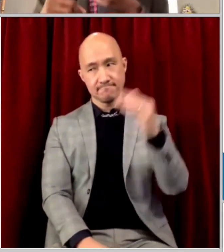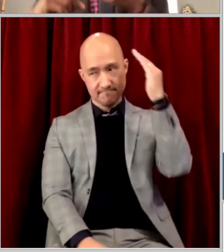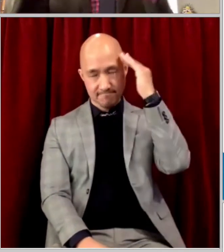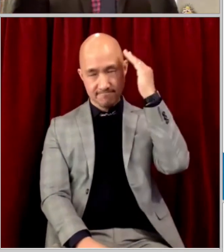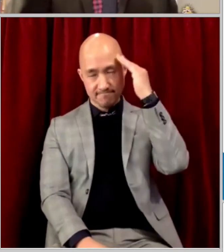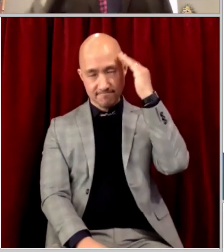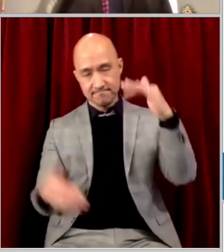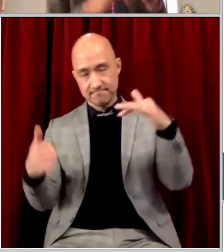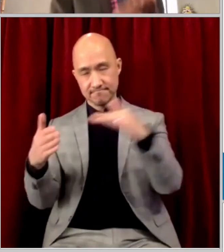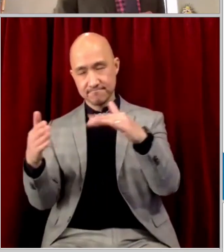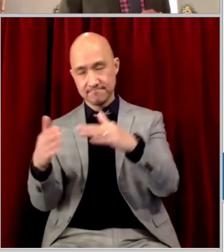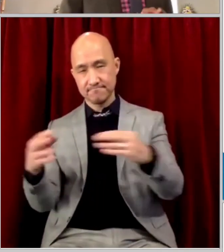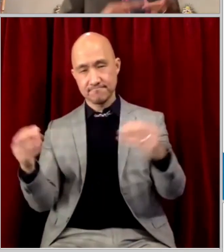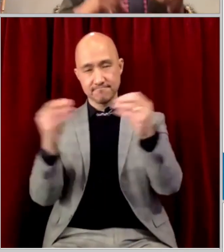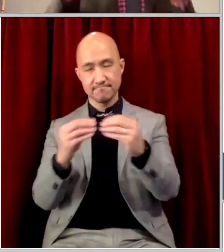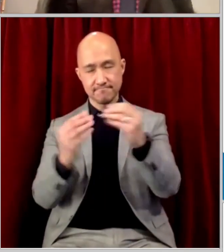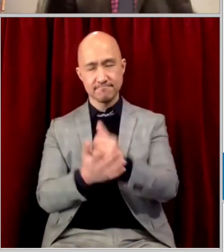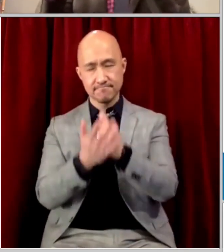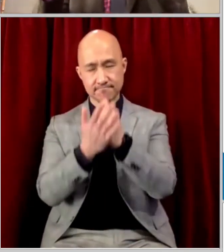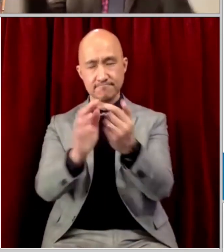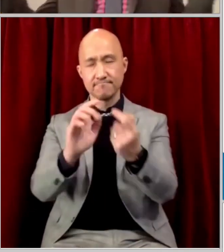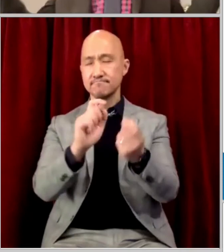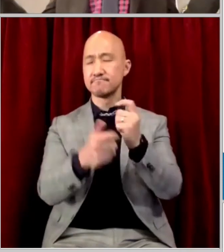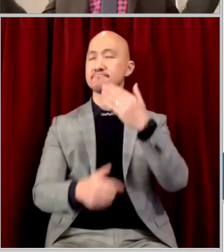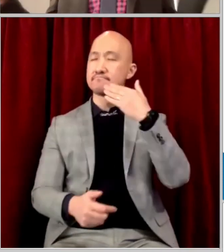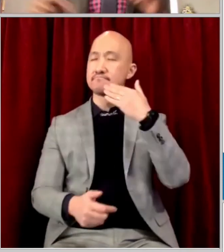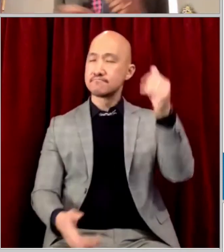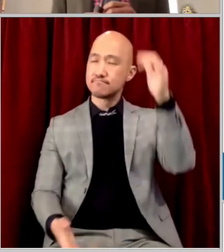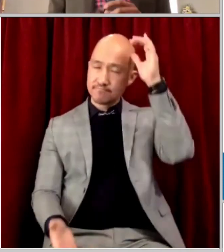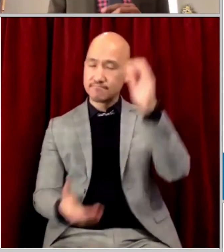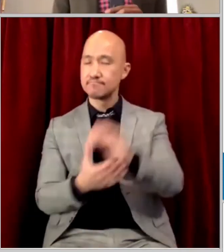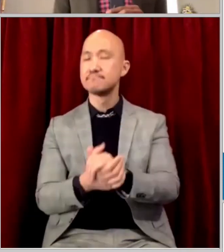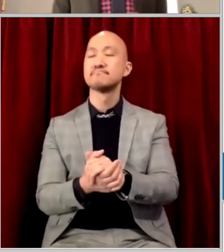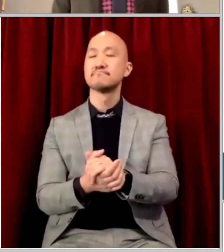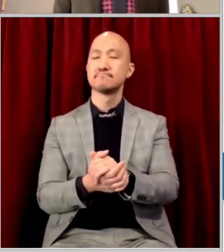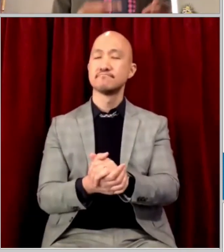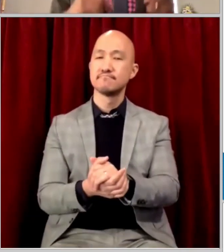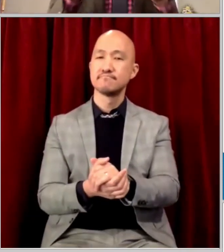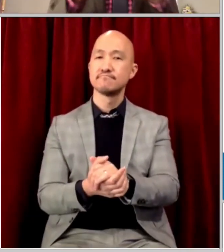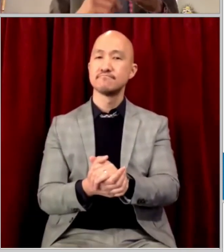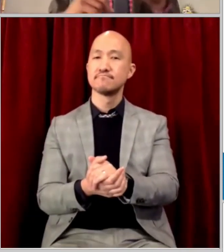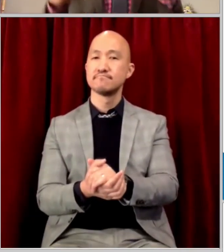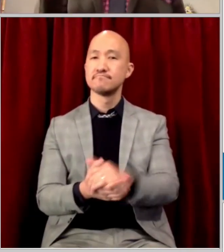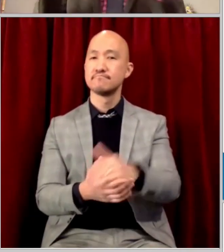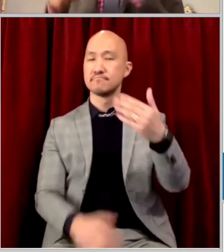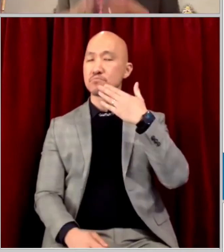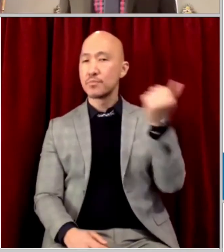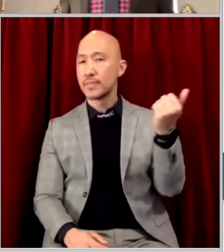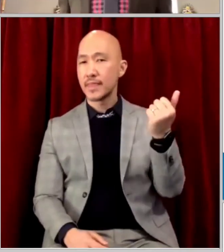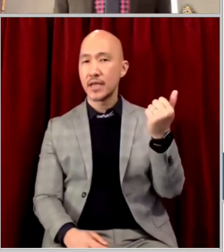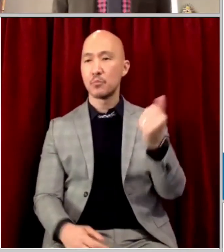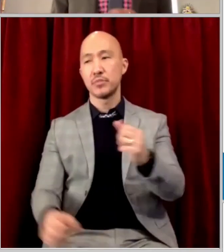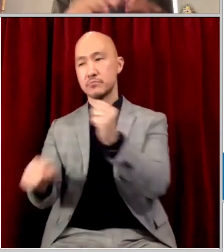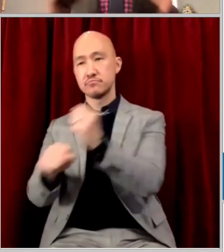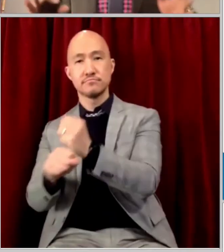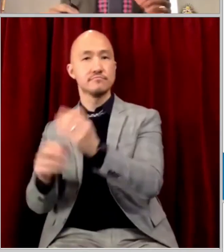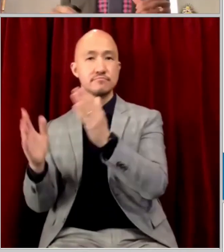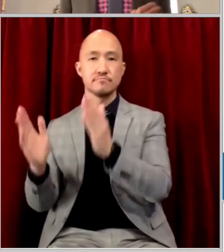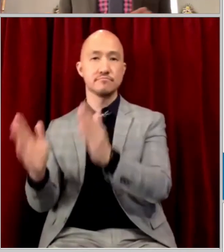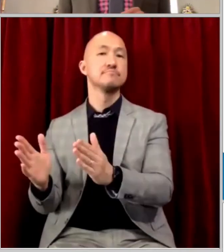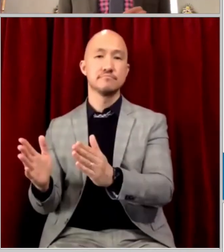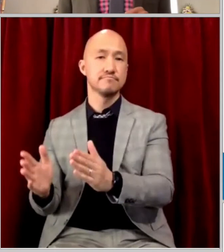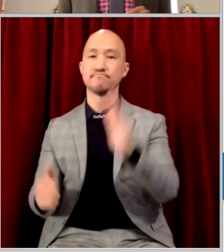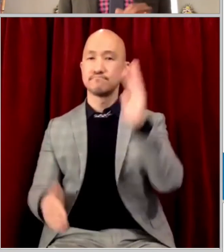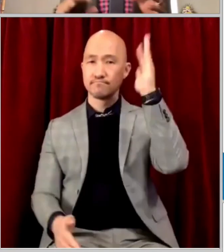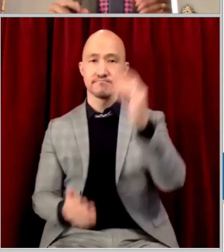better husband. It'll help you be a better father. It'll help you be a better in every part of your life. Better wife, better mother in every part